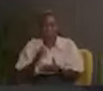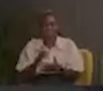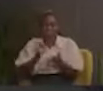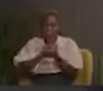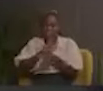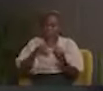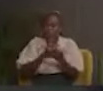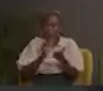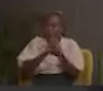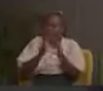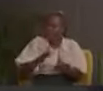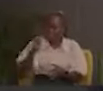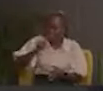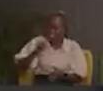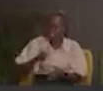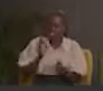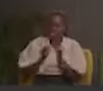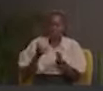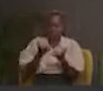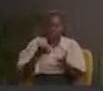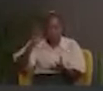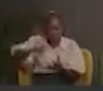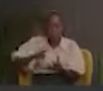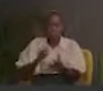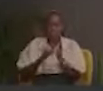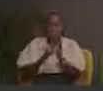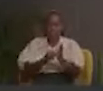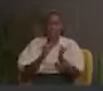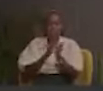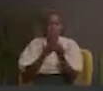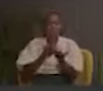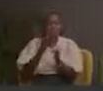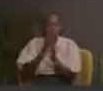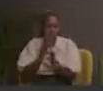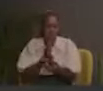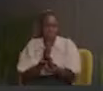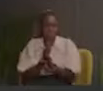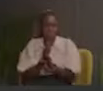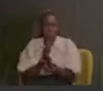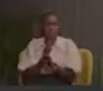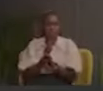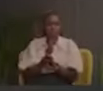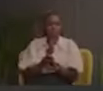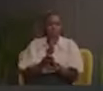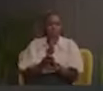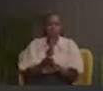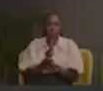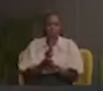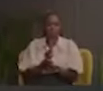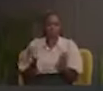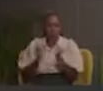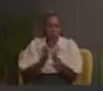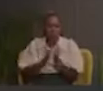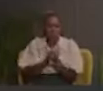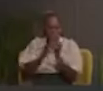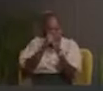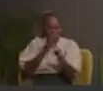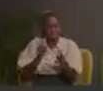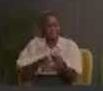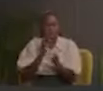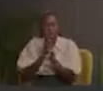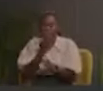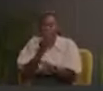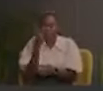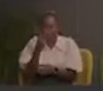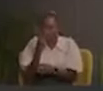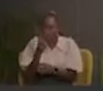believers need, if you must manifest Bible faith, is the knowledge of God. And with respect to faith, there are two dimensions